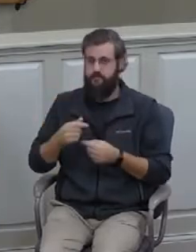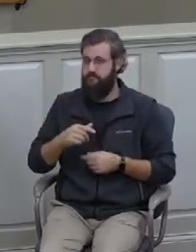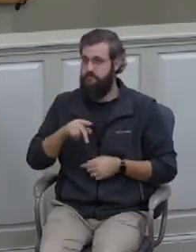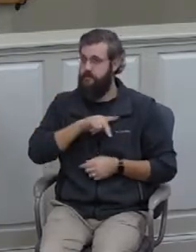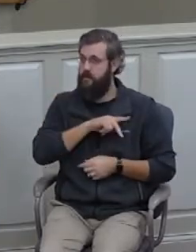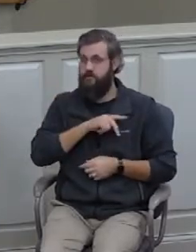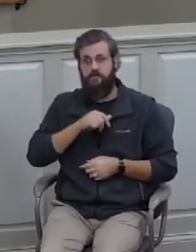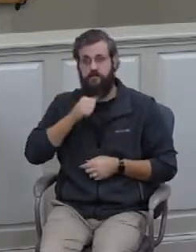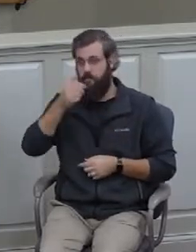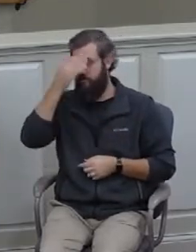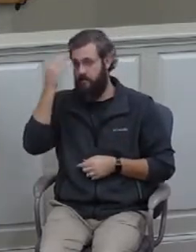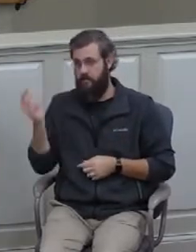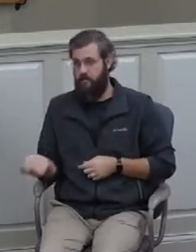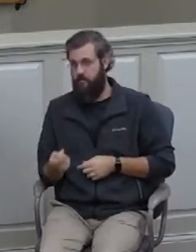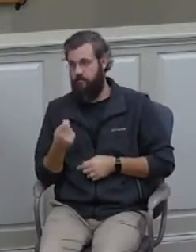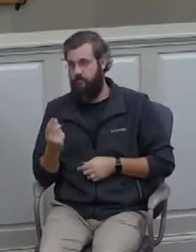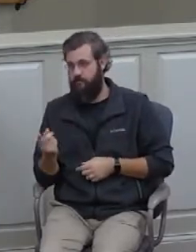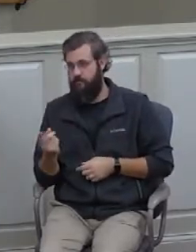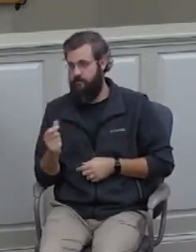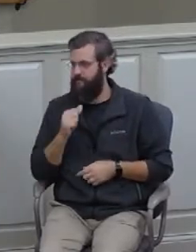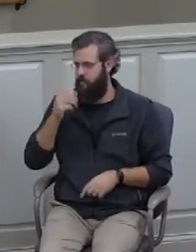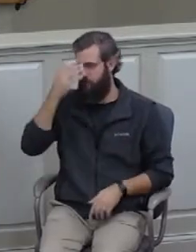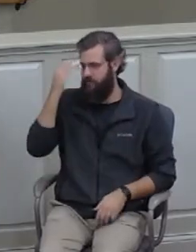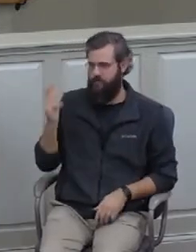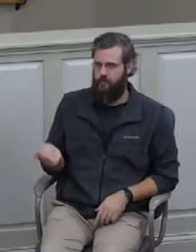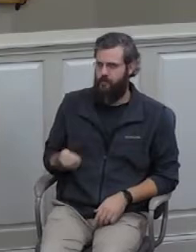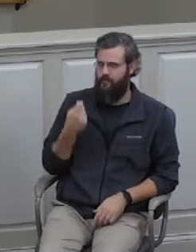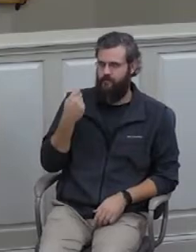forget golf. I won't forget golf.